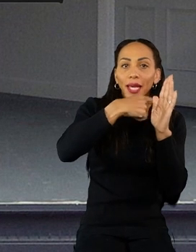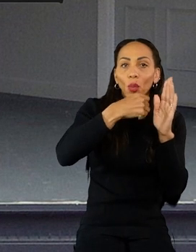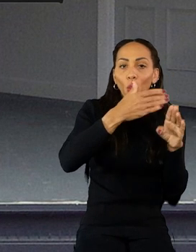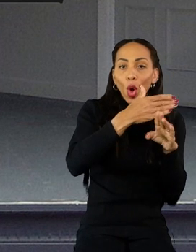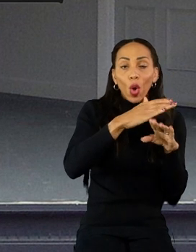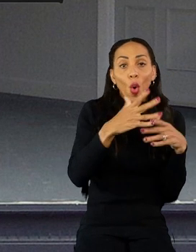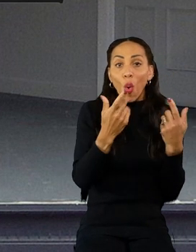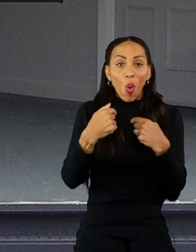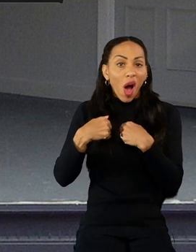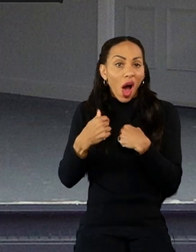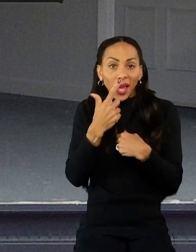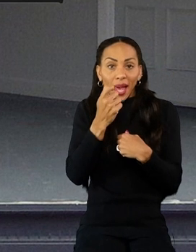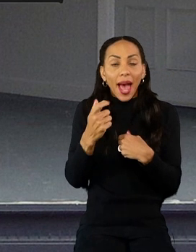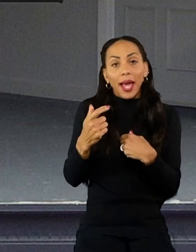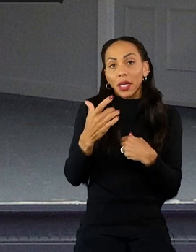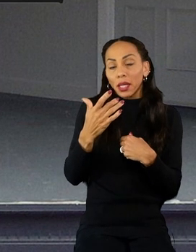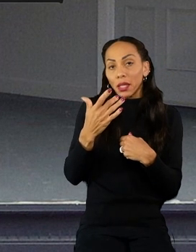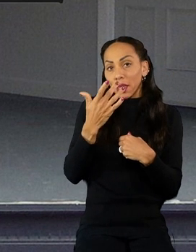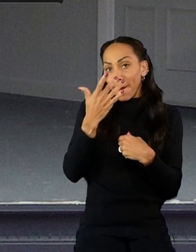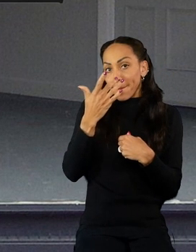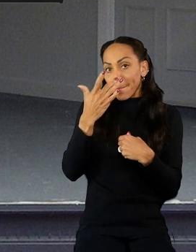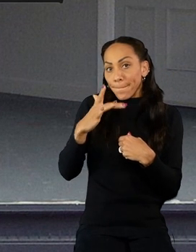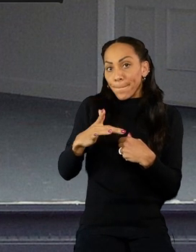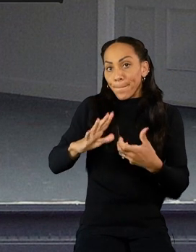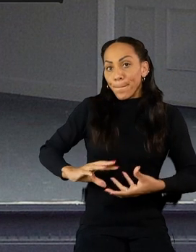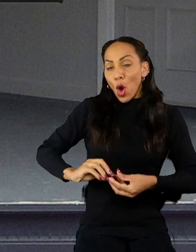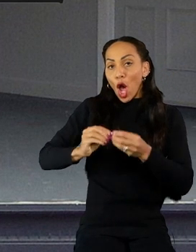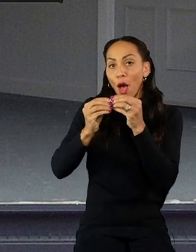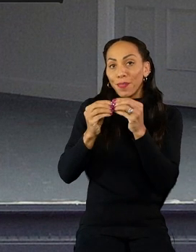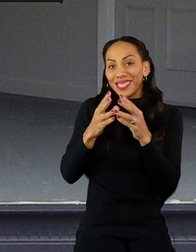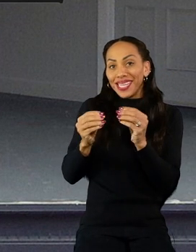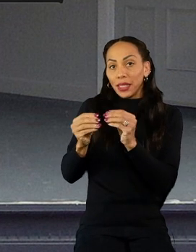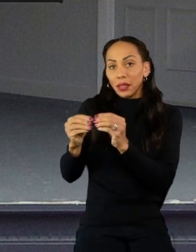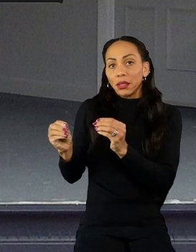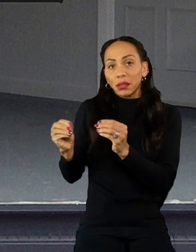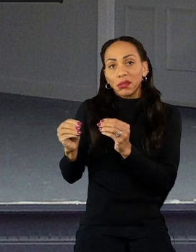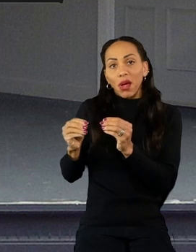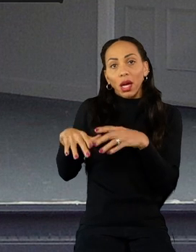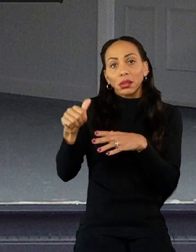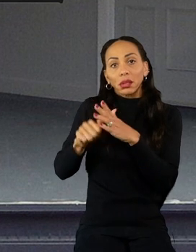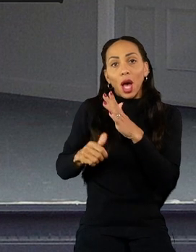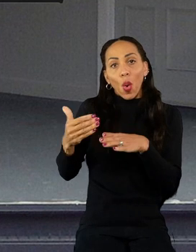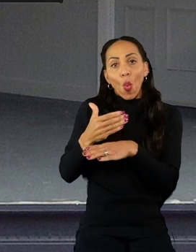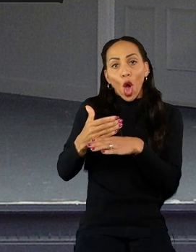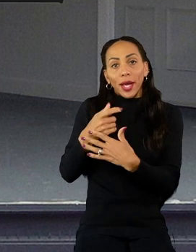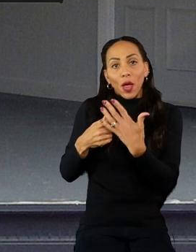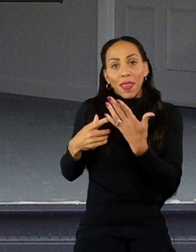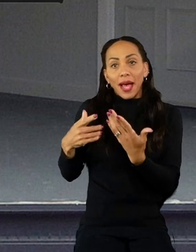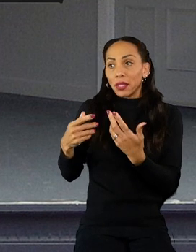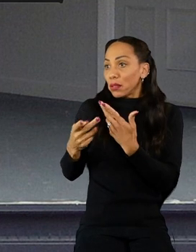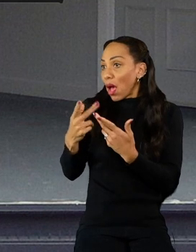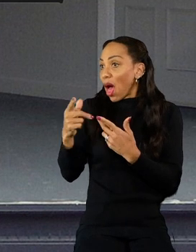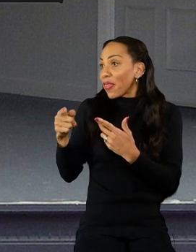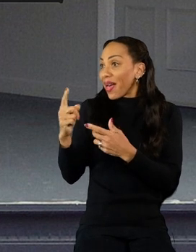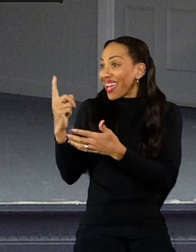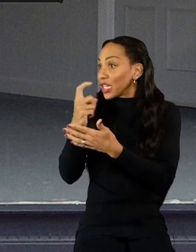digital sonography work, or I'm also happy to try and put together some mock-ups and scenes for you as well, and I can work